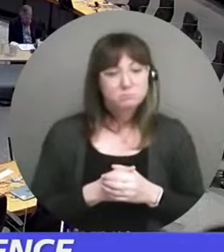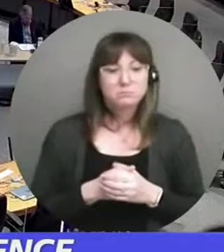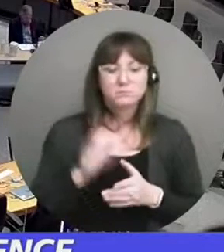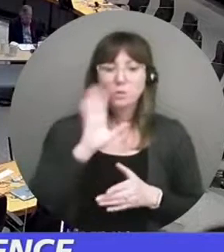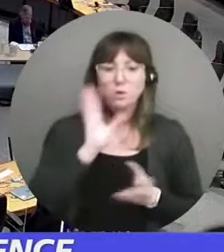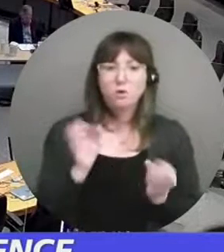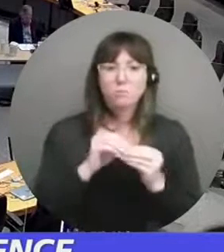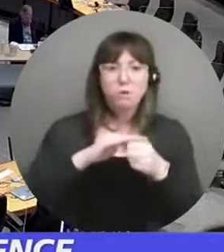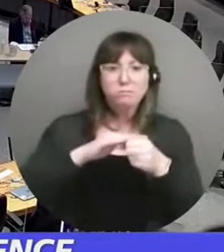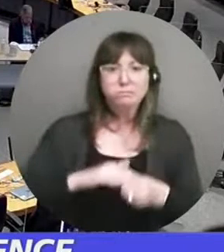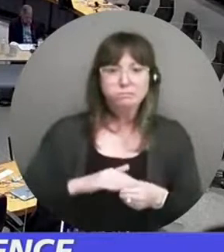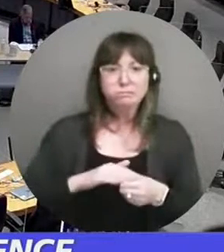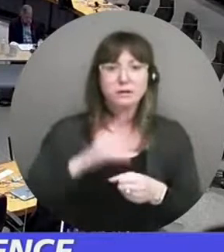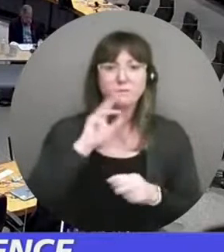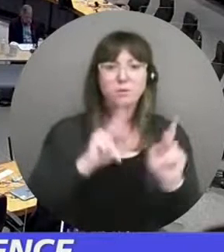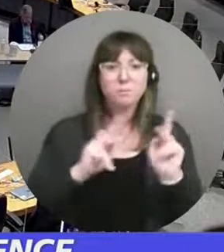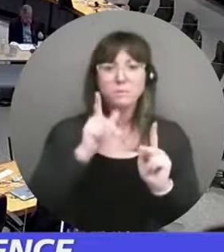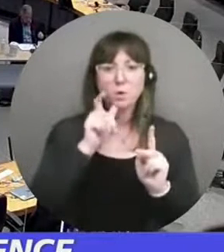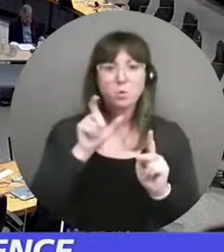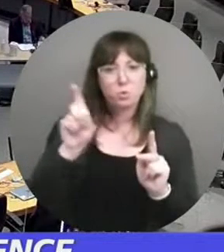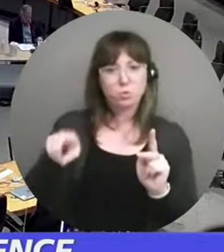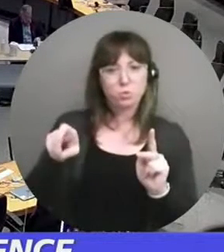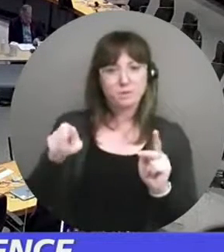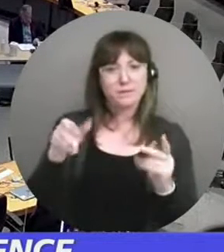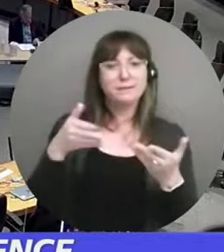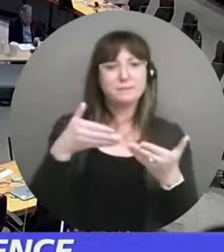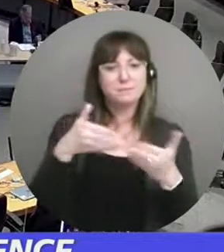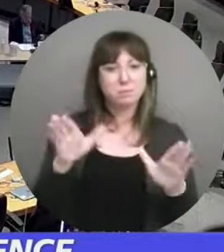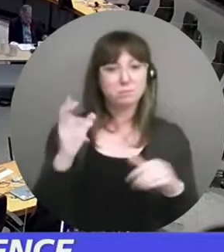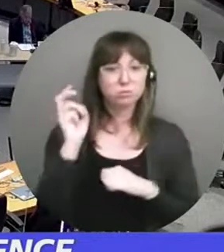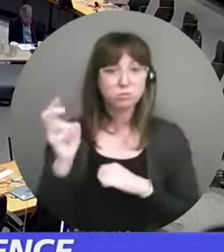on those people who depend on public transit.